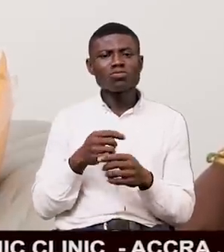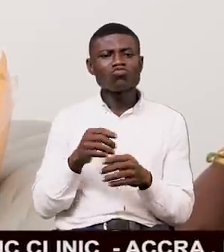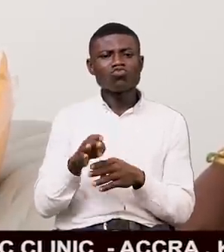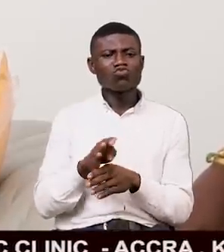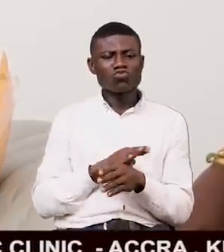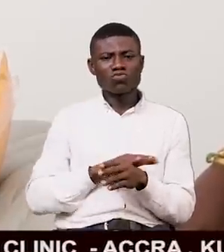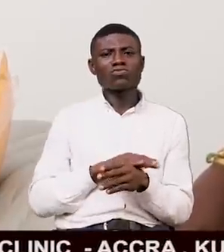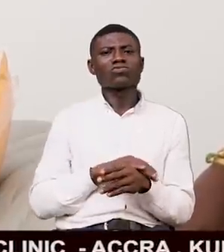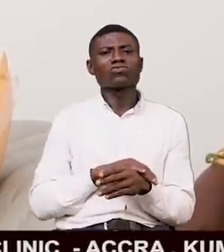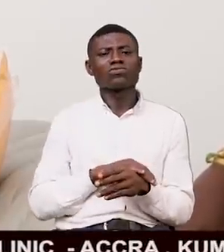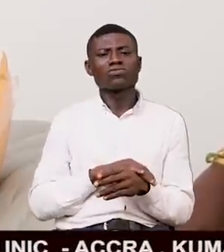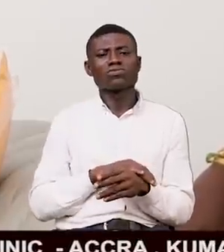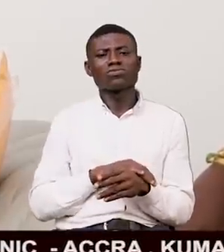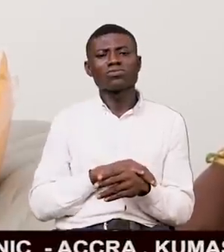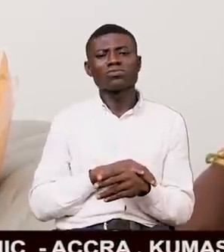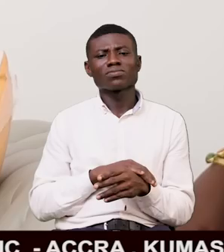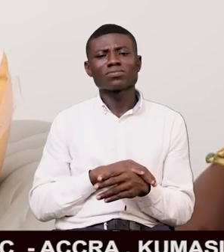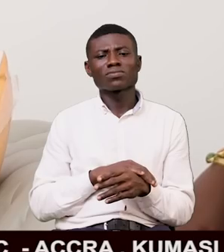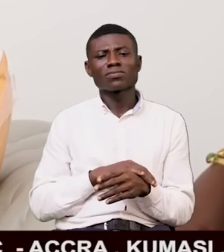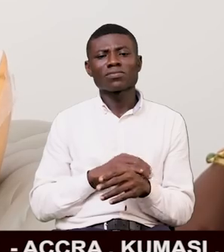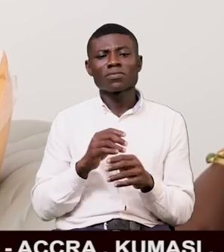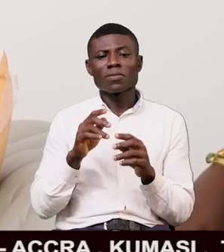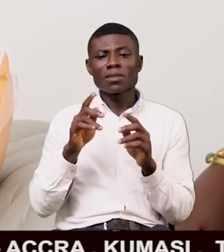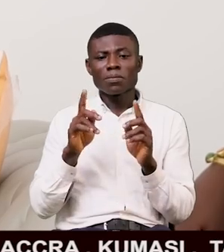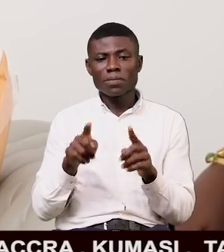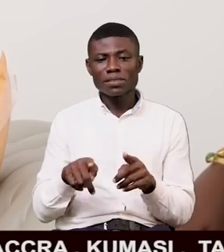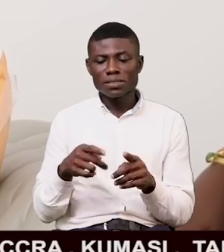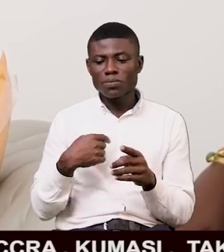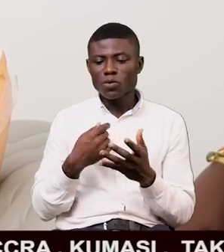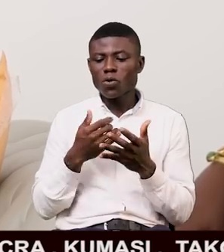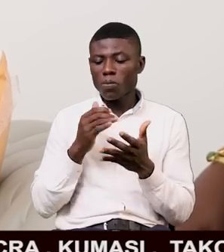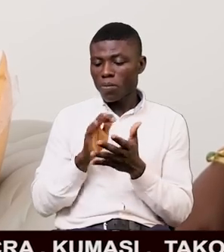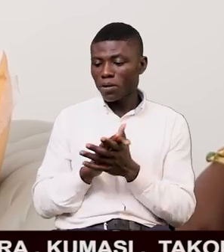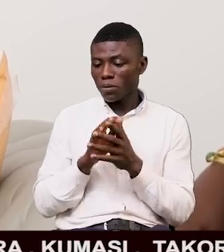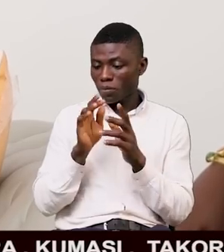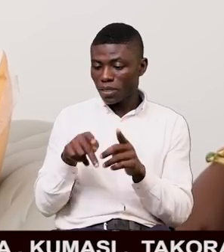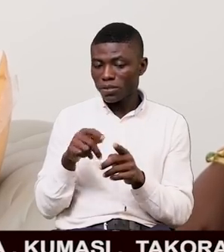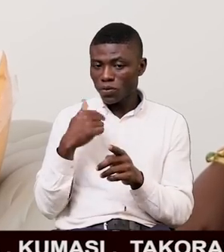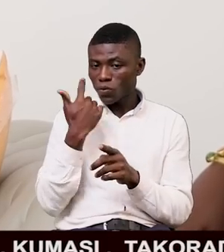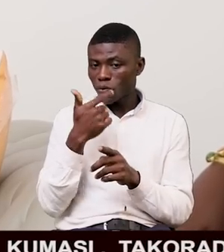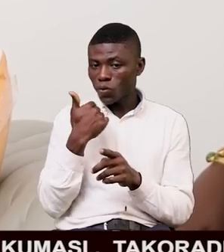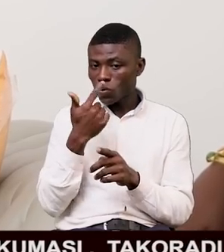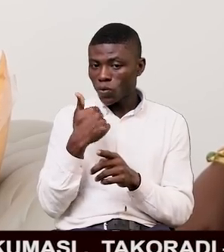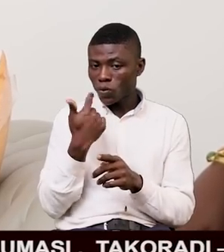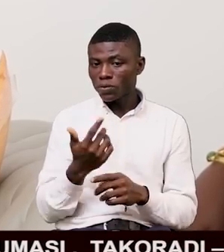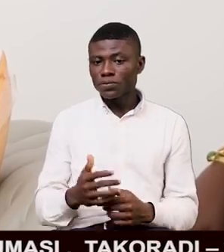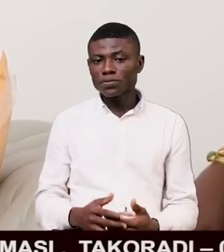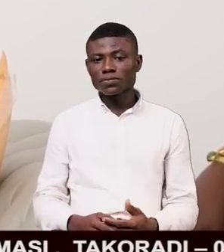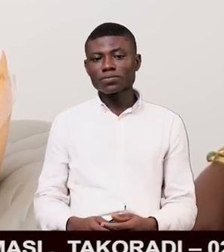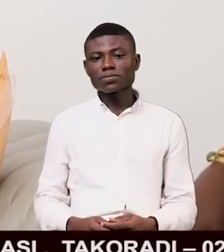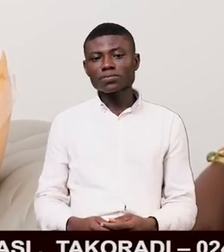and tea. Ubian person come a warren here, Ubianca.